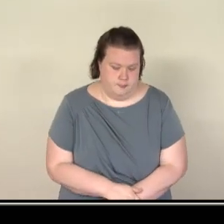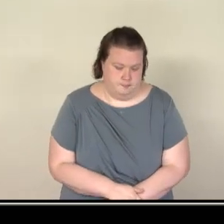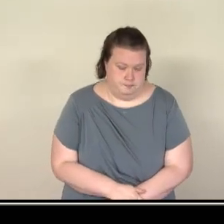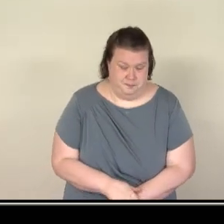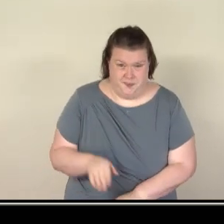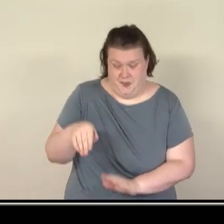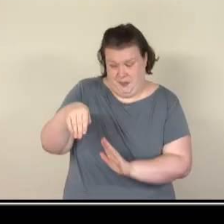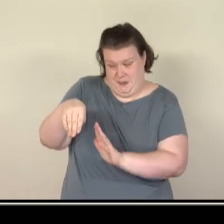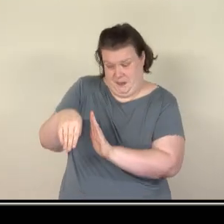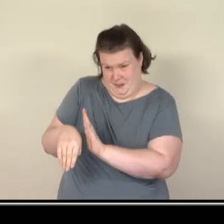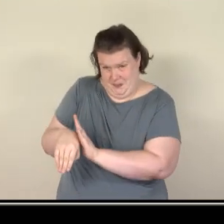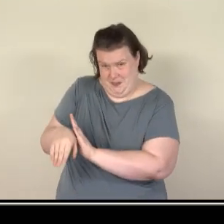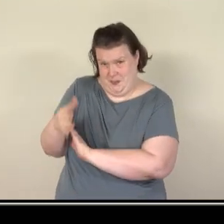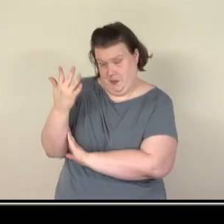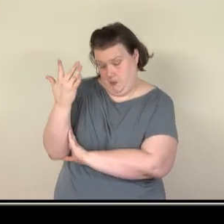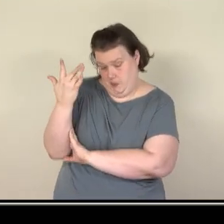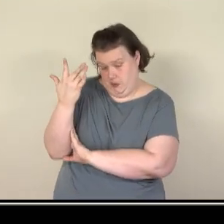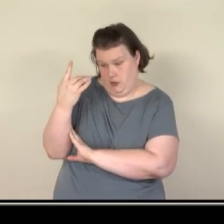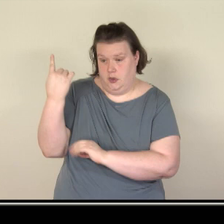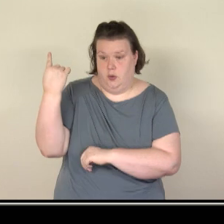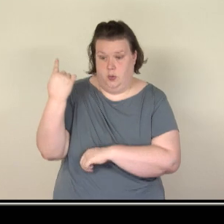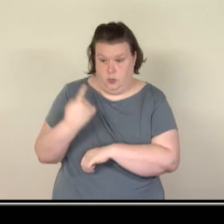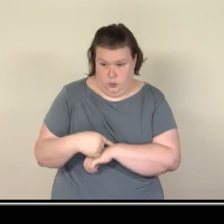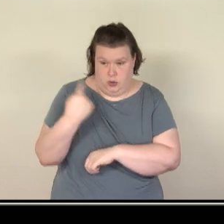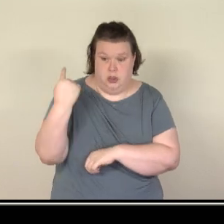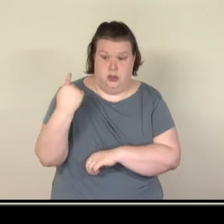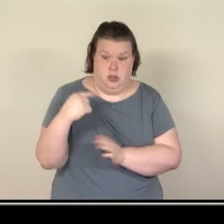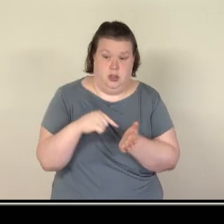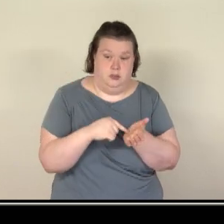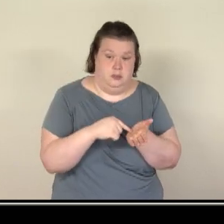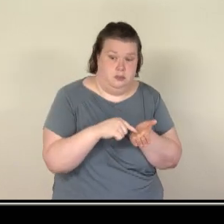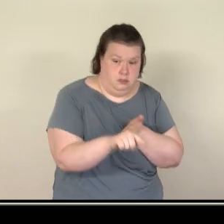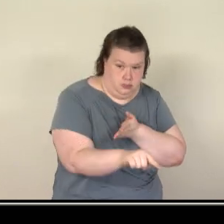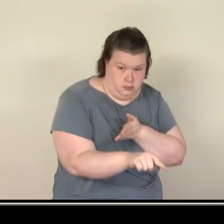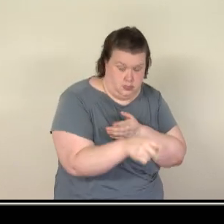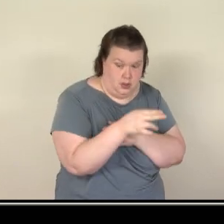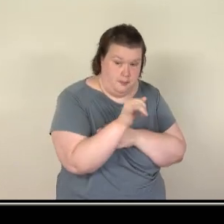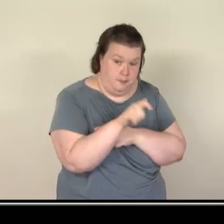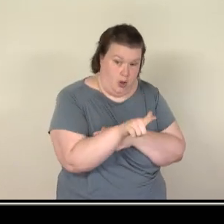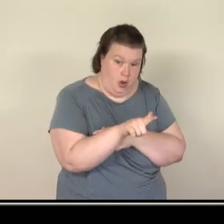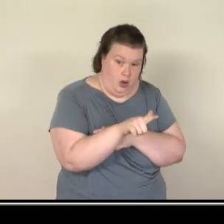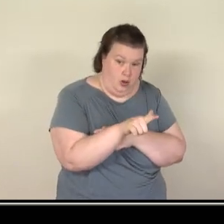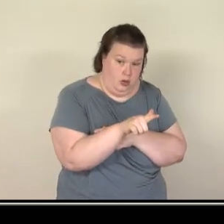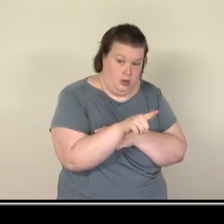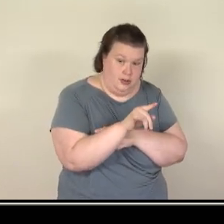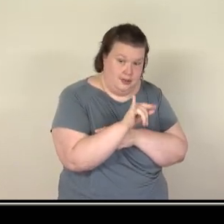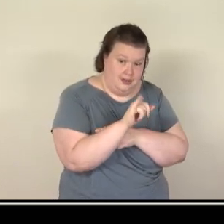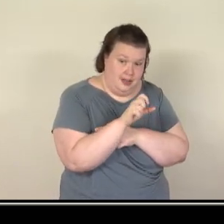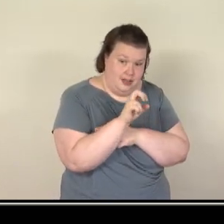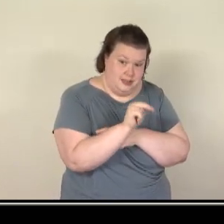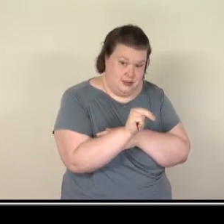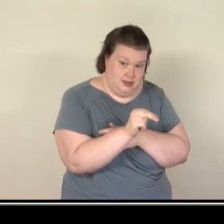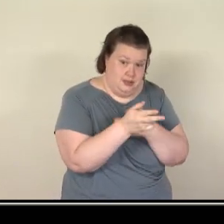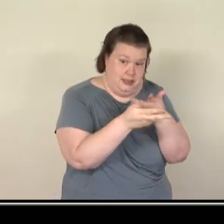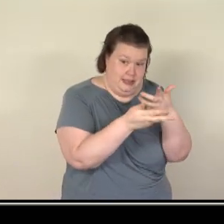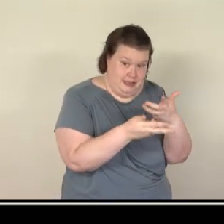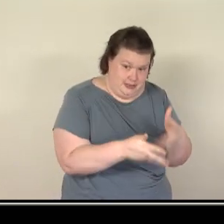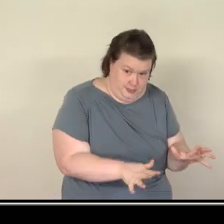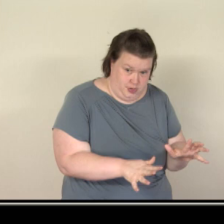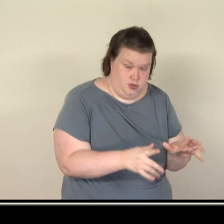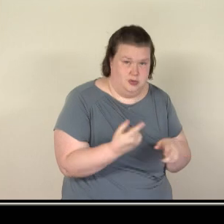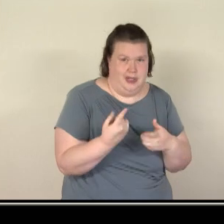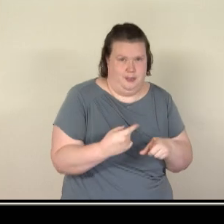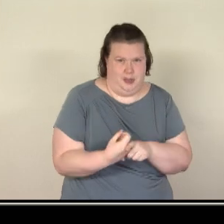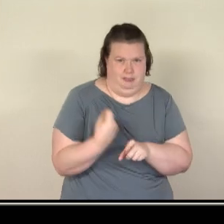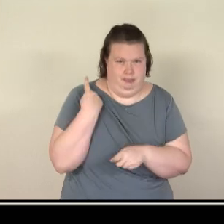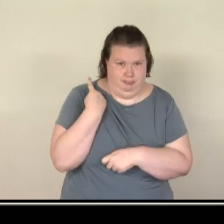of that is, again, the one-time expenditures for completing Paul Tyson was in that prior year, not going to show up in this year. And the